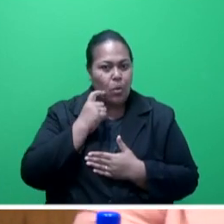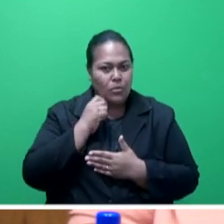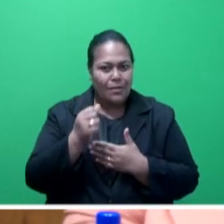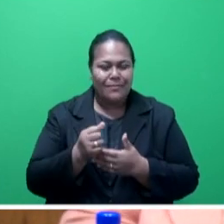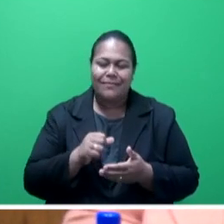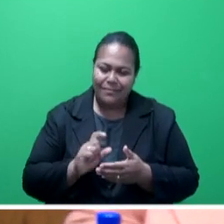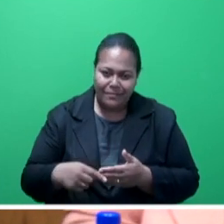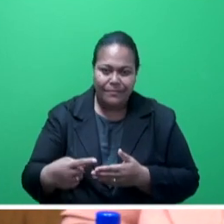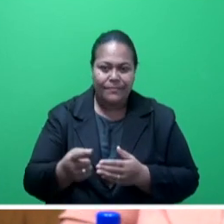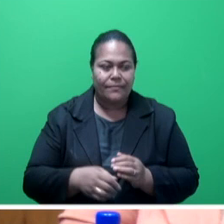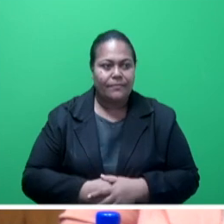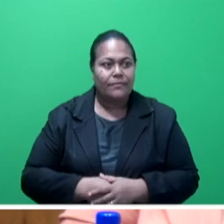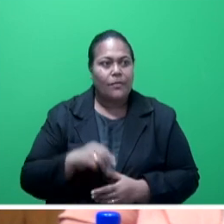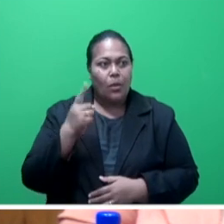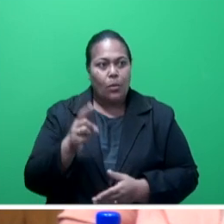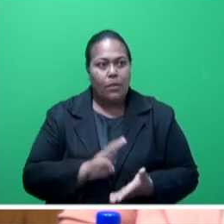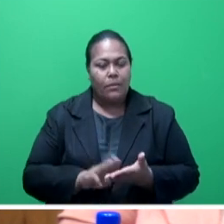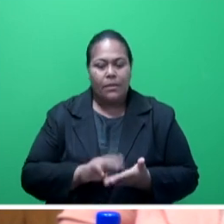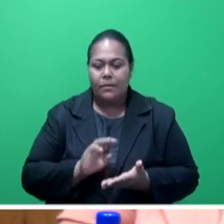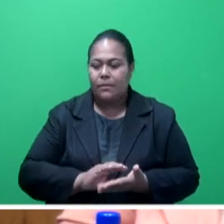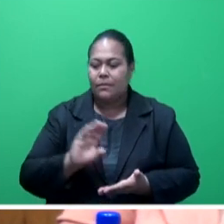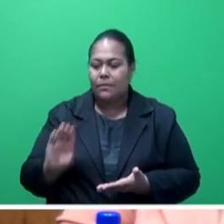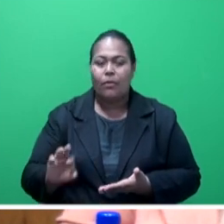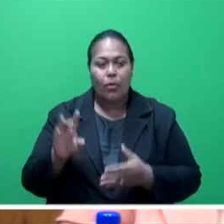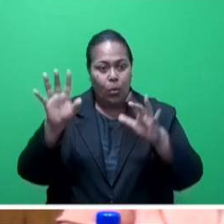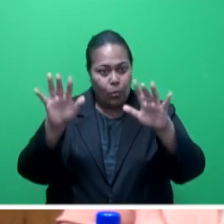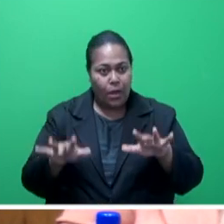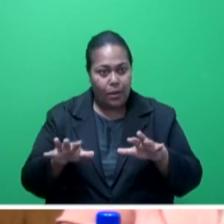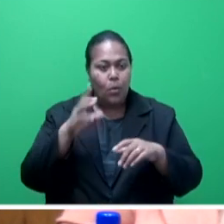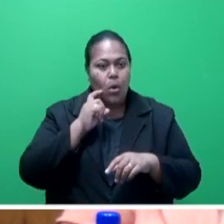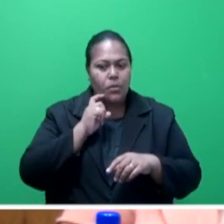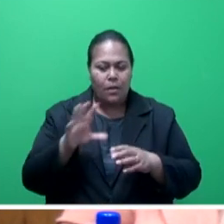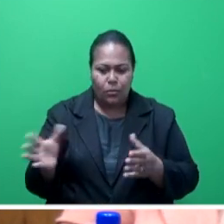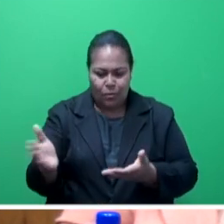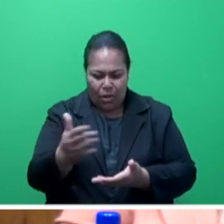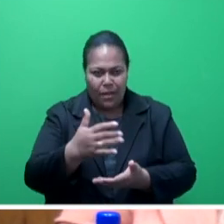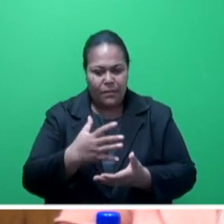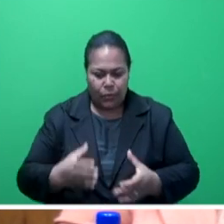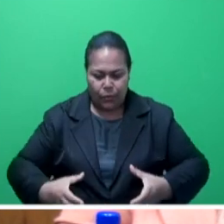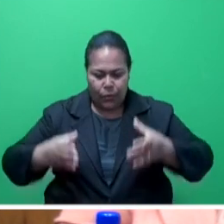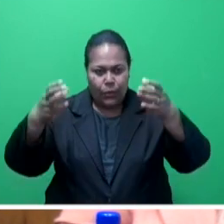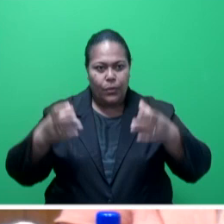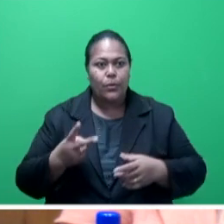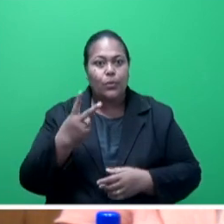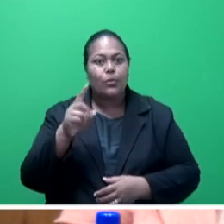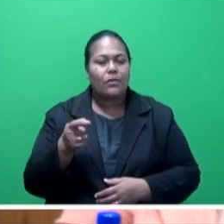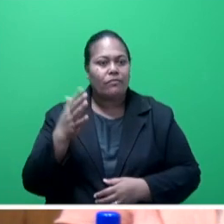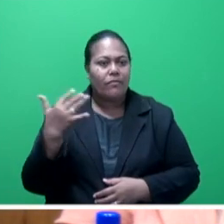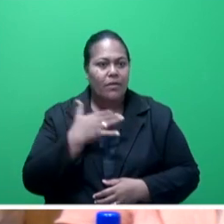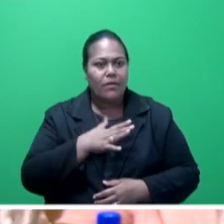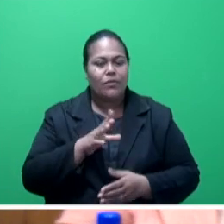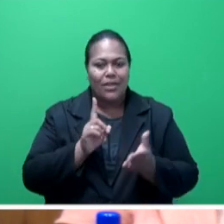$1 million is allocated for a rainwater harvesting program. This will include the provision of 2,500-litre water tanks,